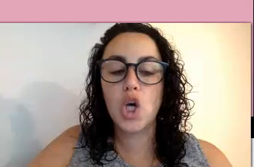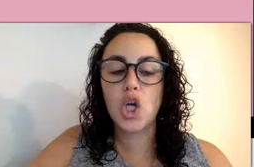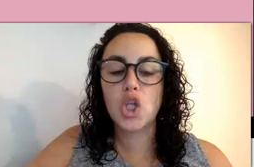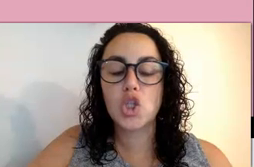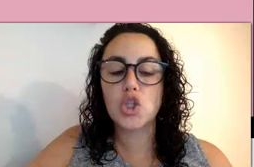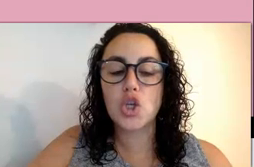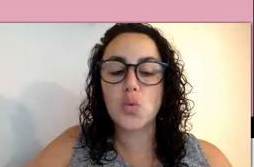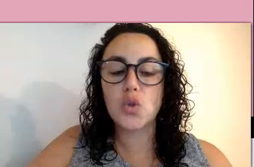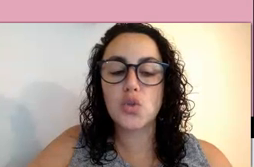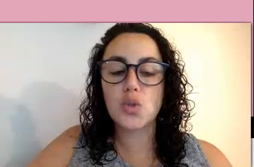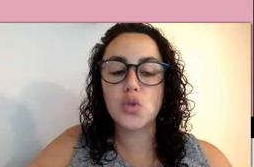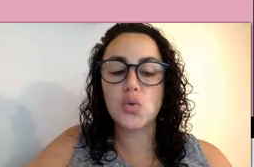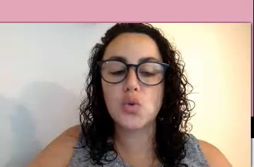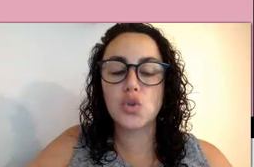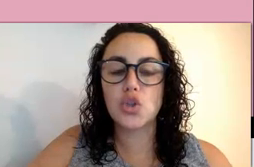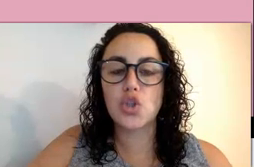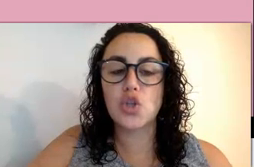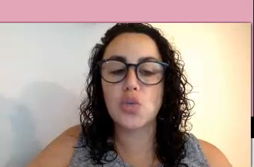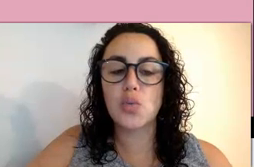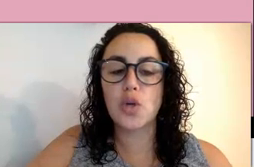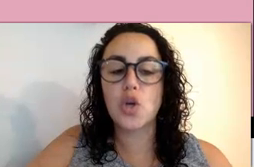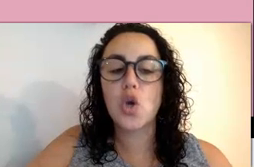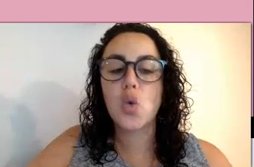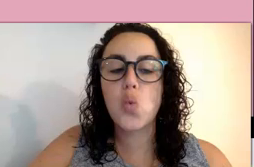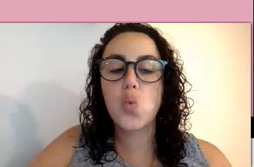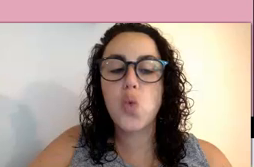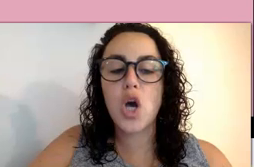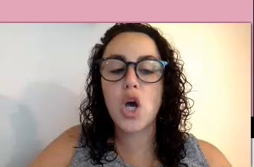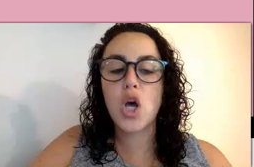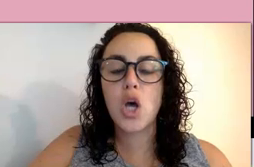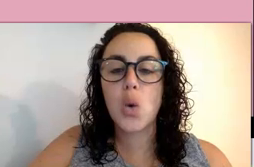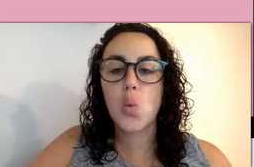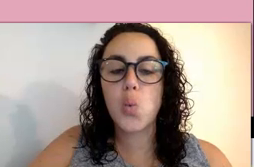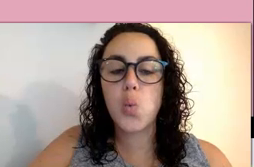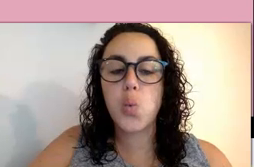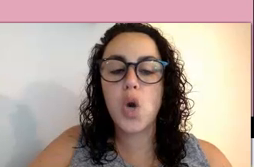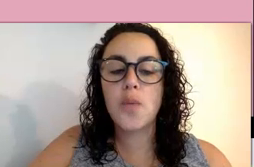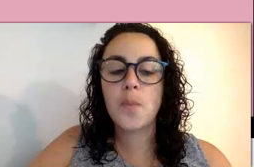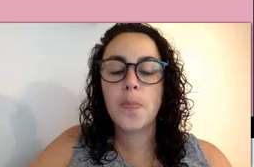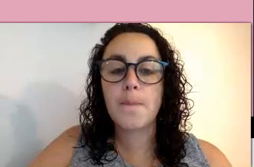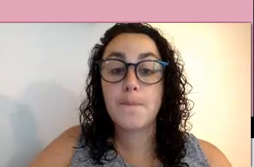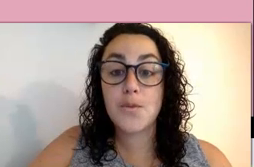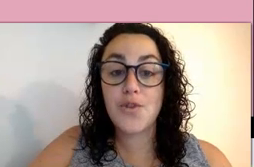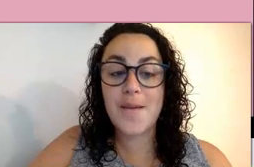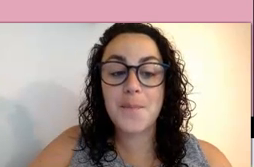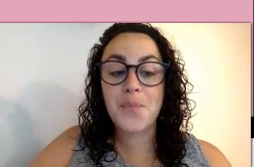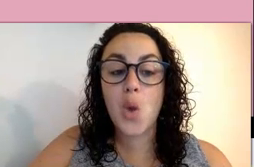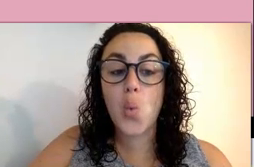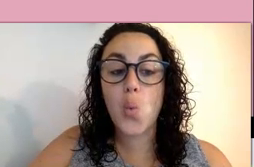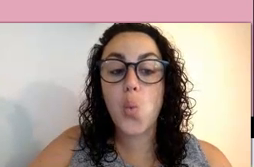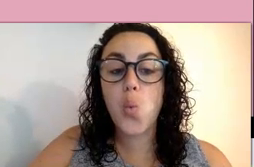Whoa. So they start really small, and then they get a little bit bigger. Whoa. Whoa. You try